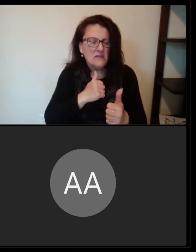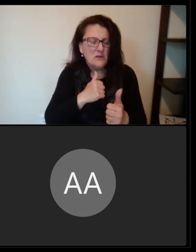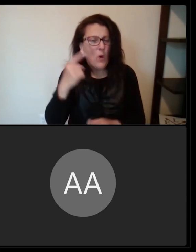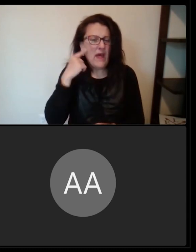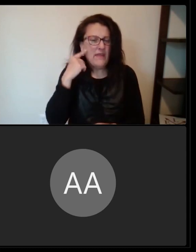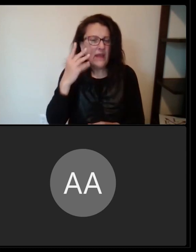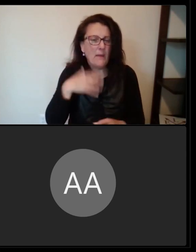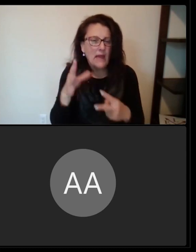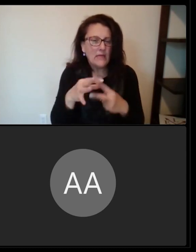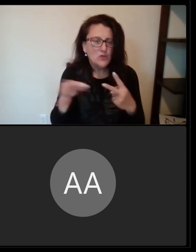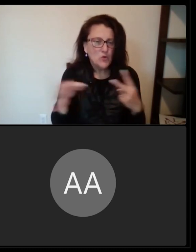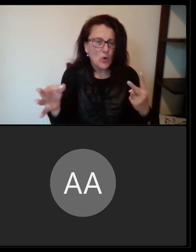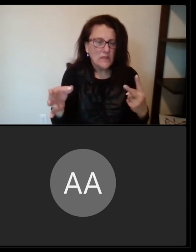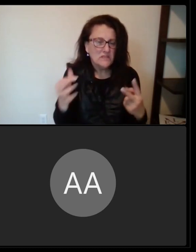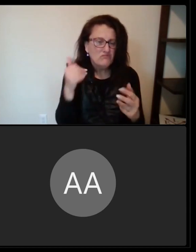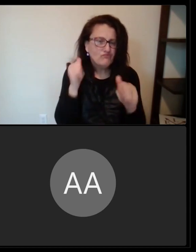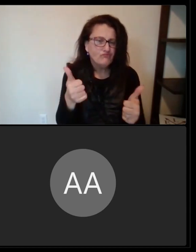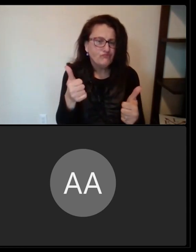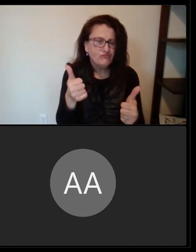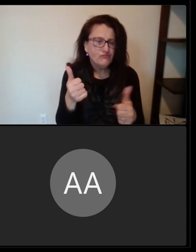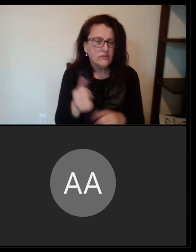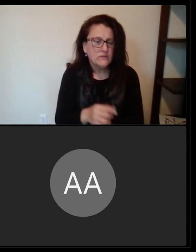valid.